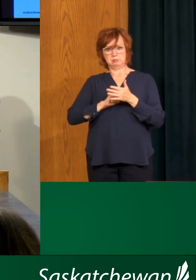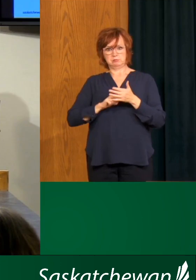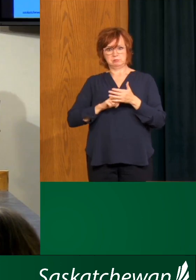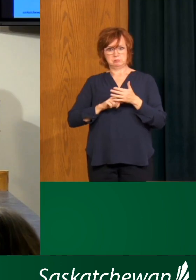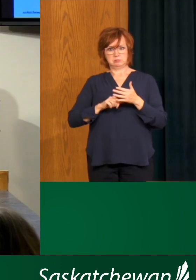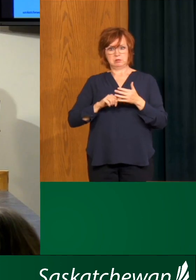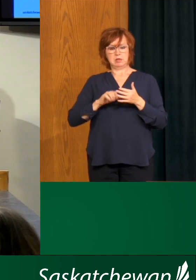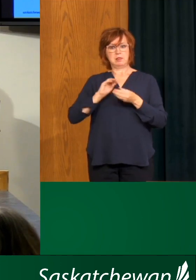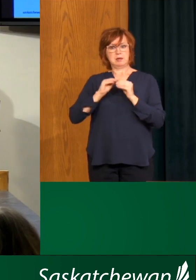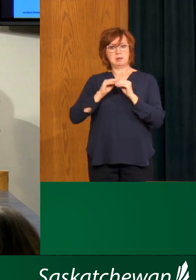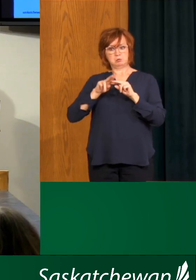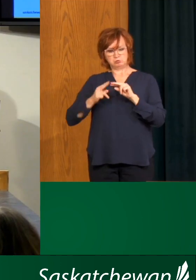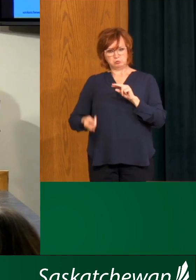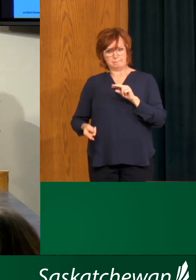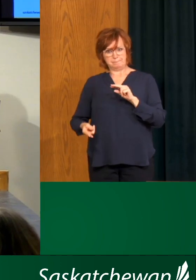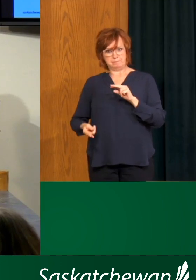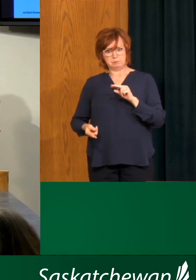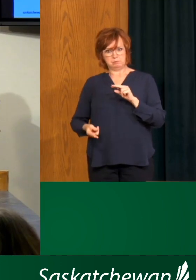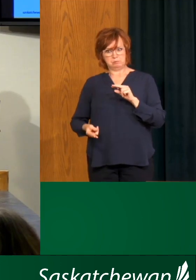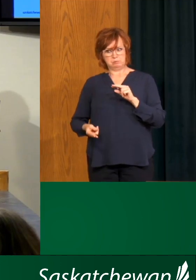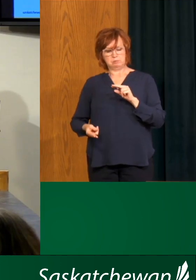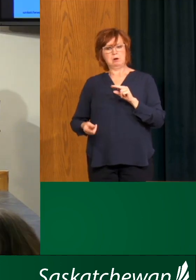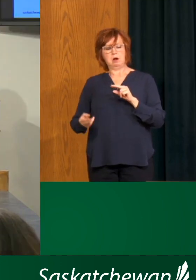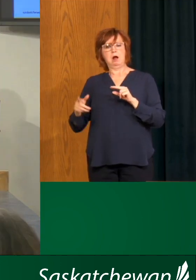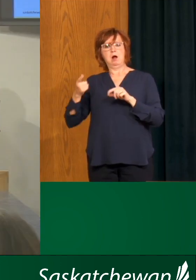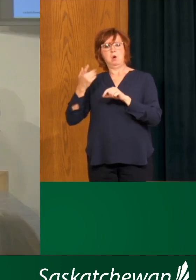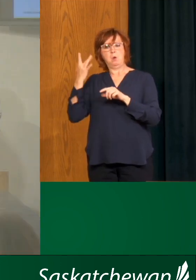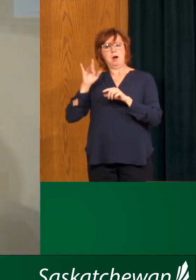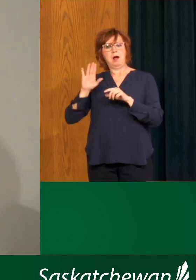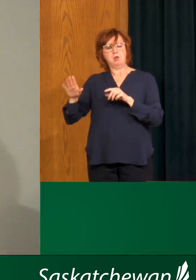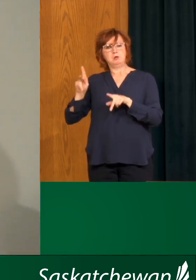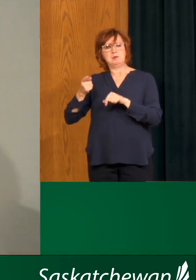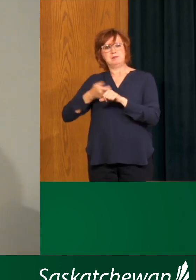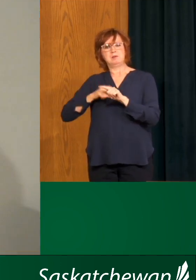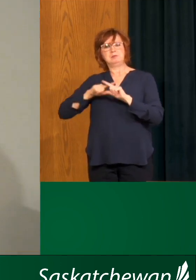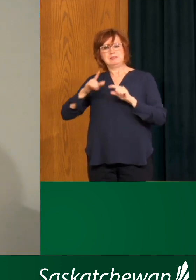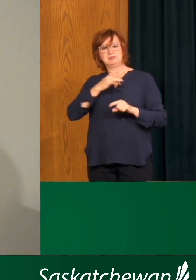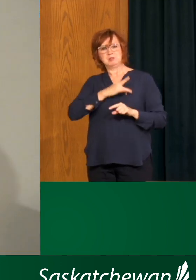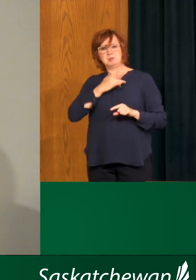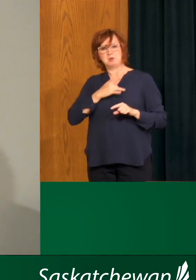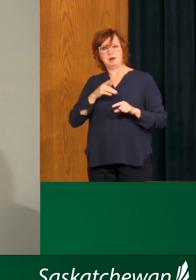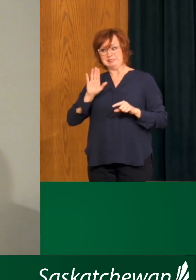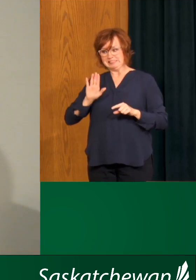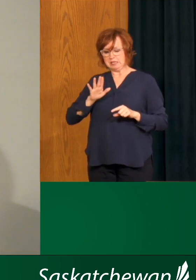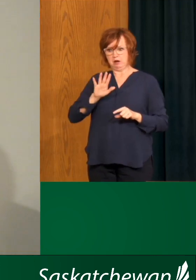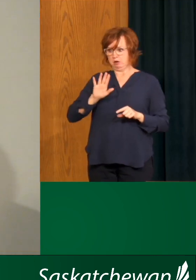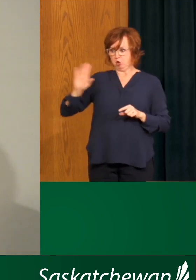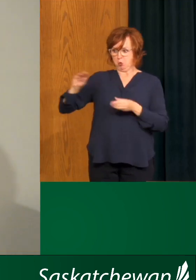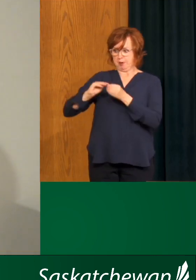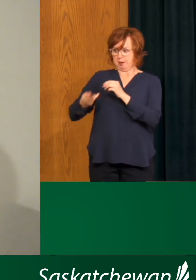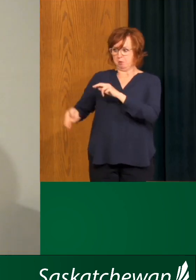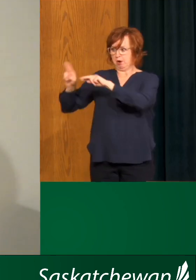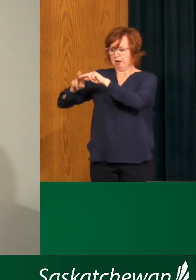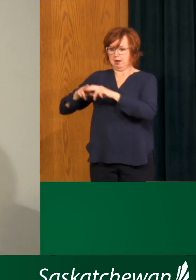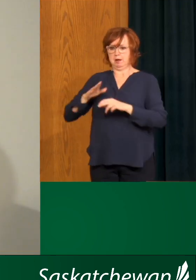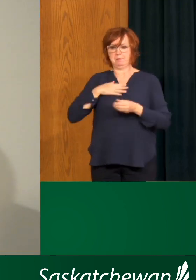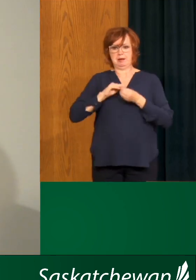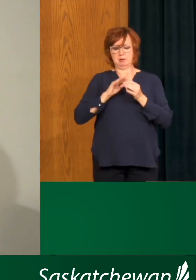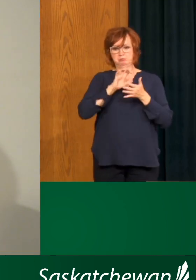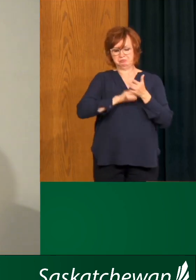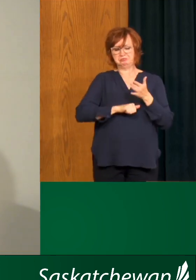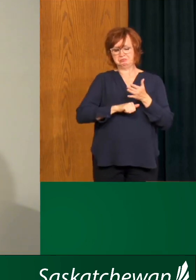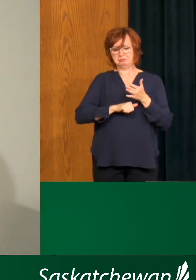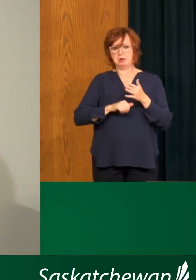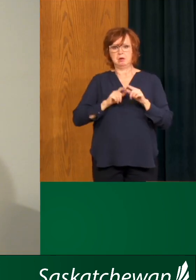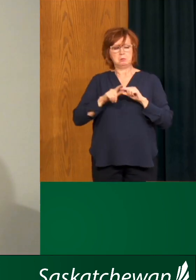somewhere else? Yeah, I don't have the exact numbers, but that is something that all the provinces agreed to. And usually it's minor numbers, like I think we had 8 or